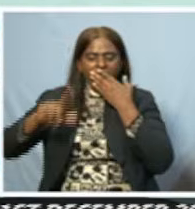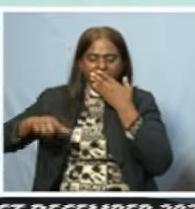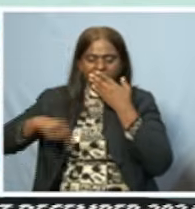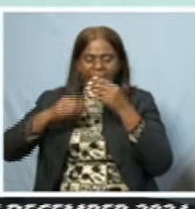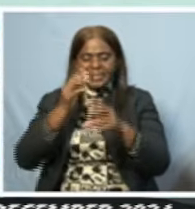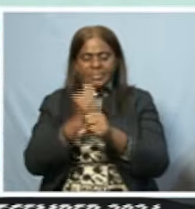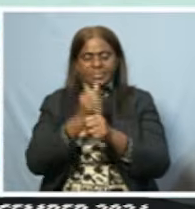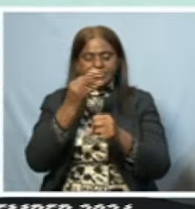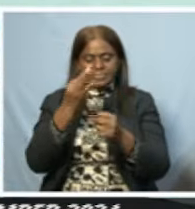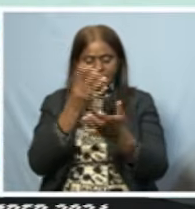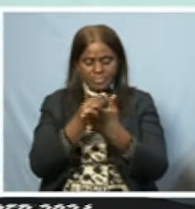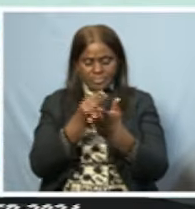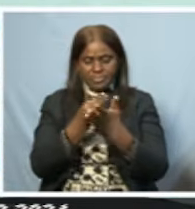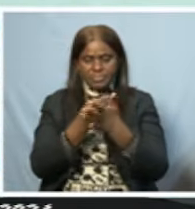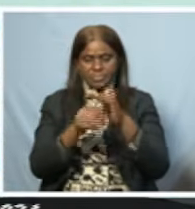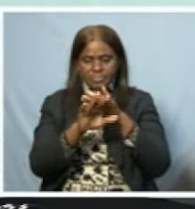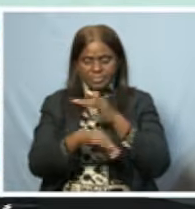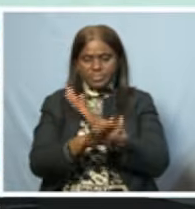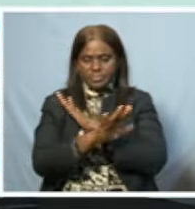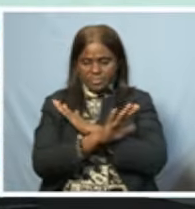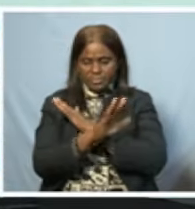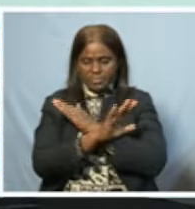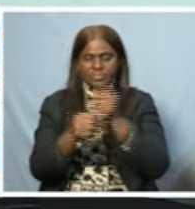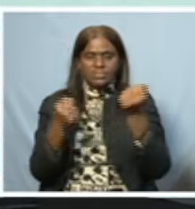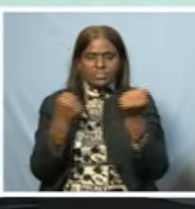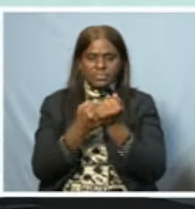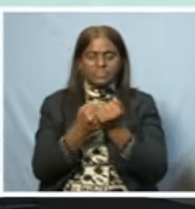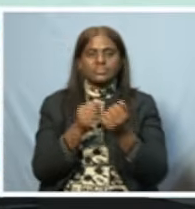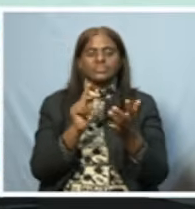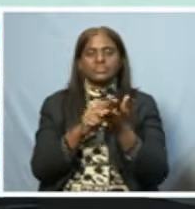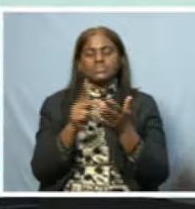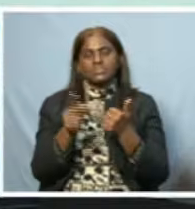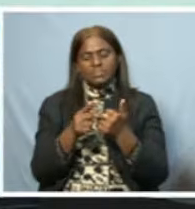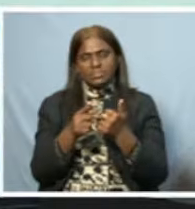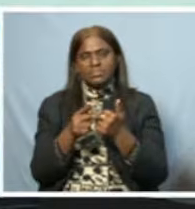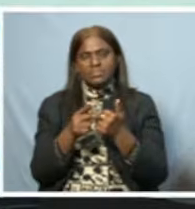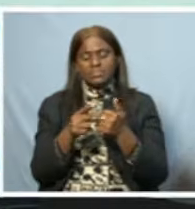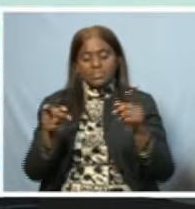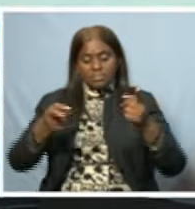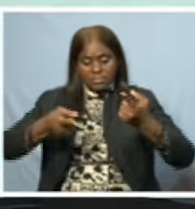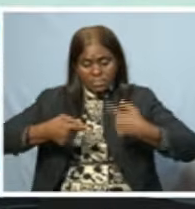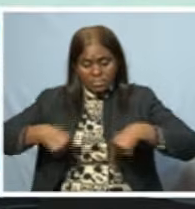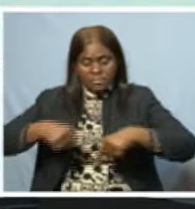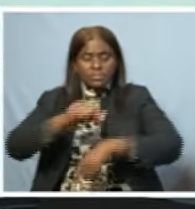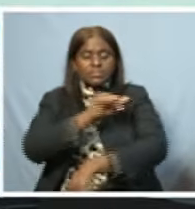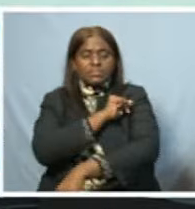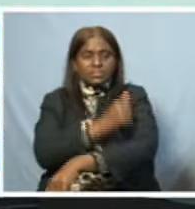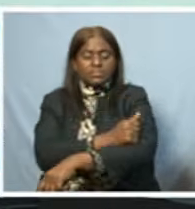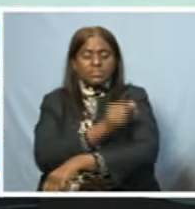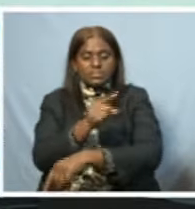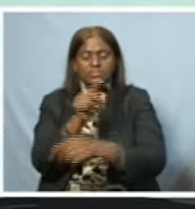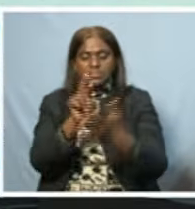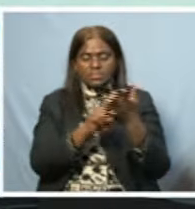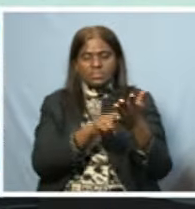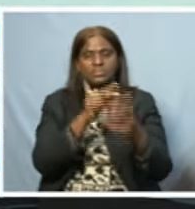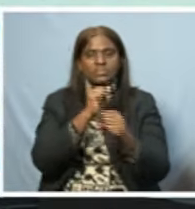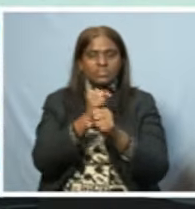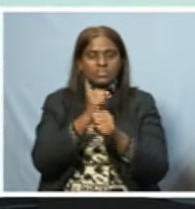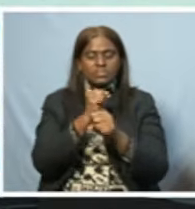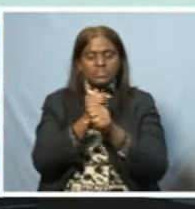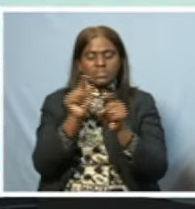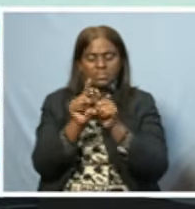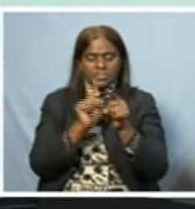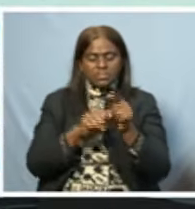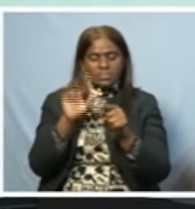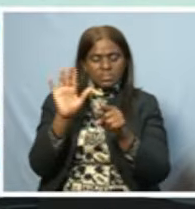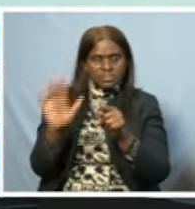receipt of funding under Zambia devolution support. The local authority report that works are in